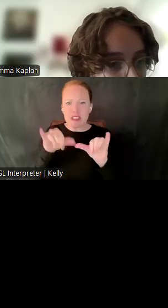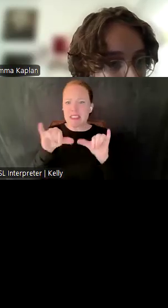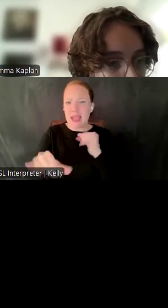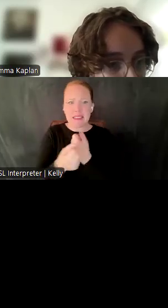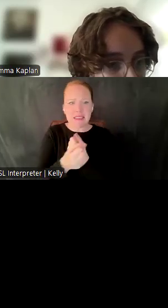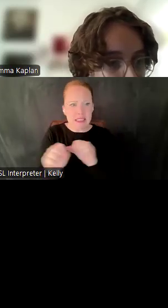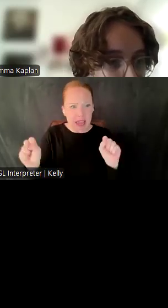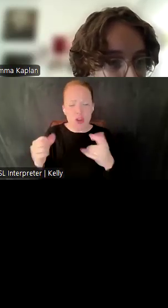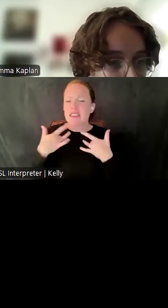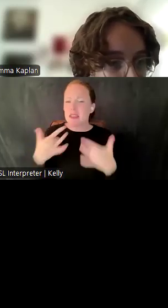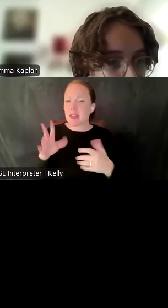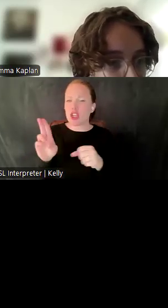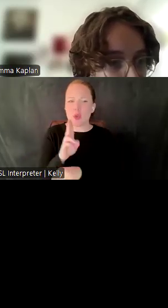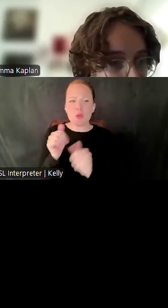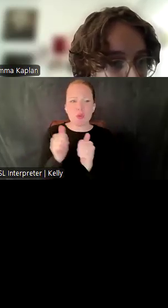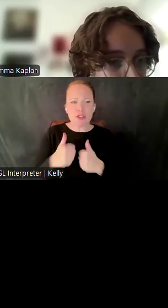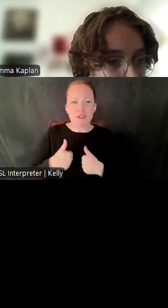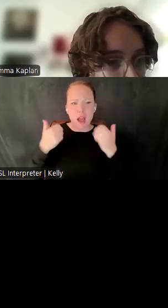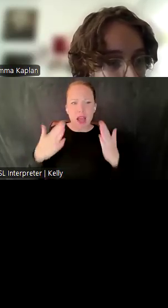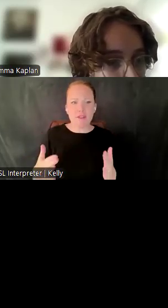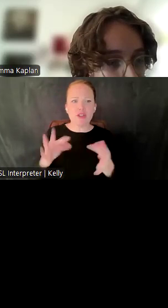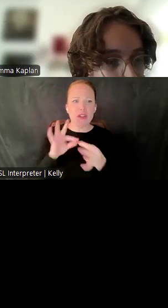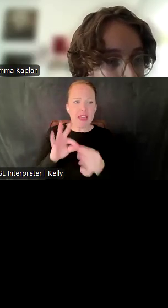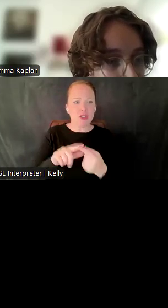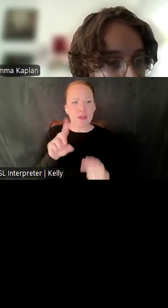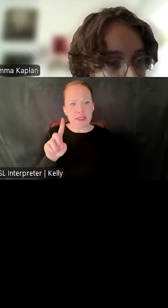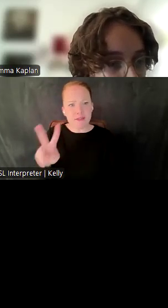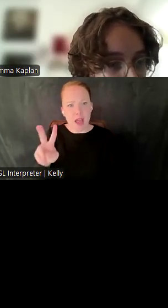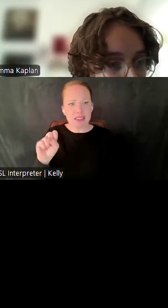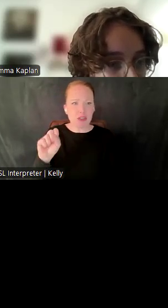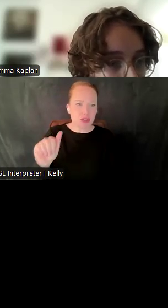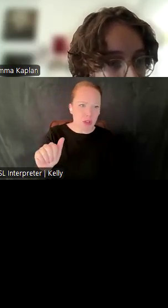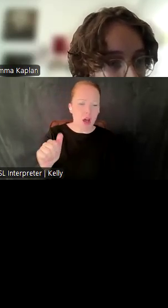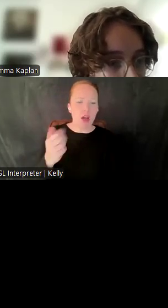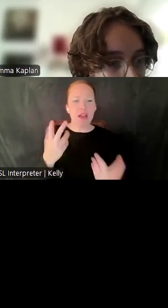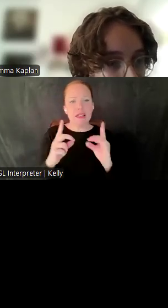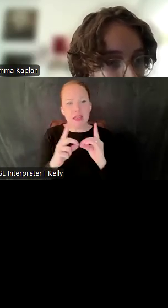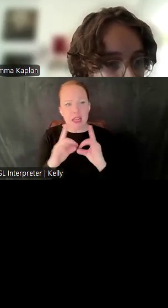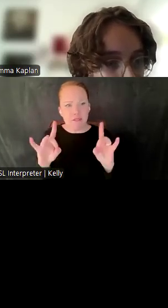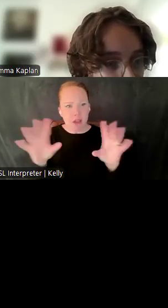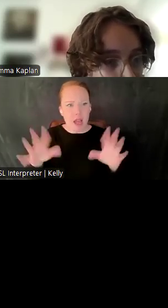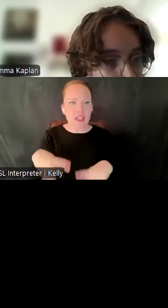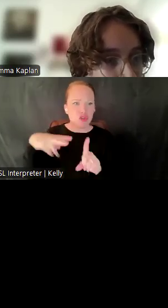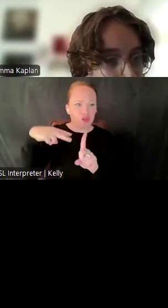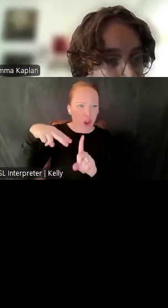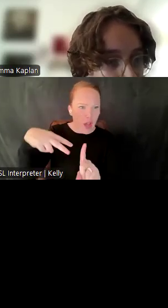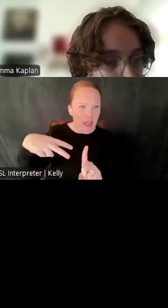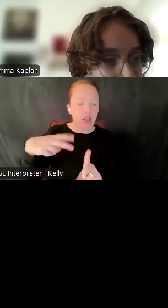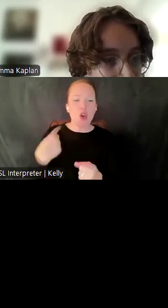survivors of domestic violence, sexual assault, dating violence, and stalking. In creating a safety plan, advocates discuss the unique needs